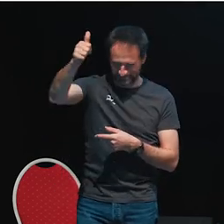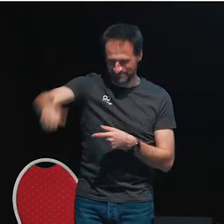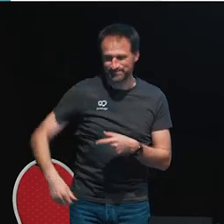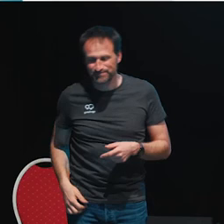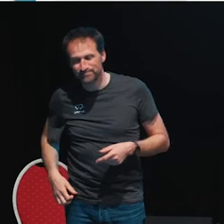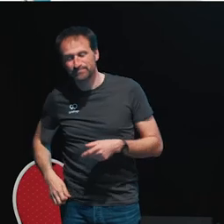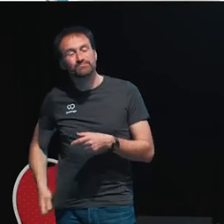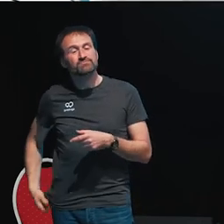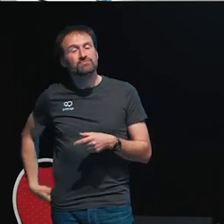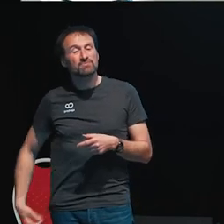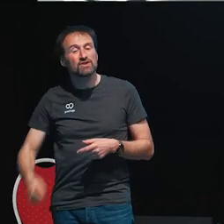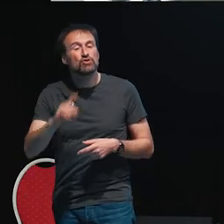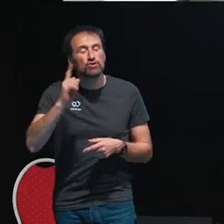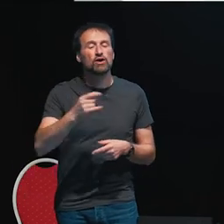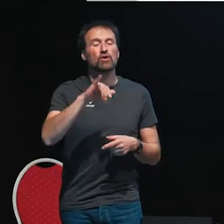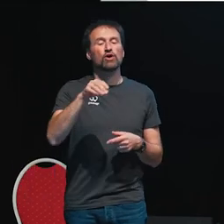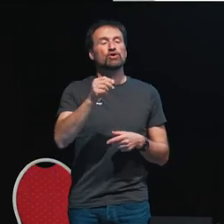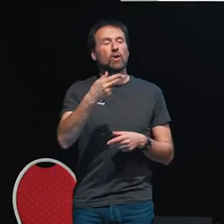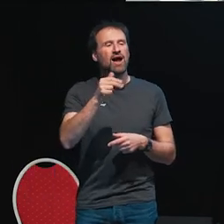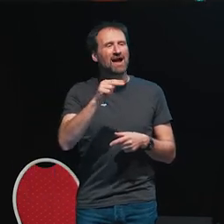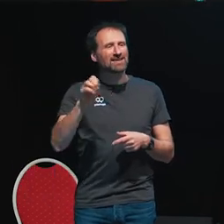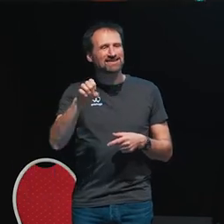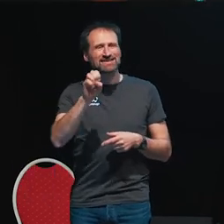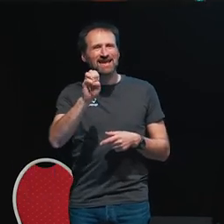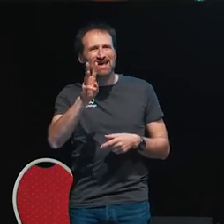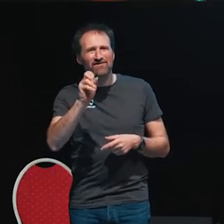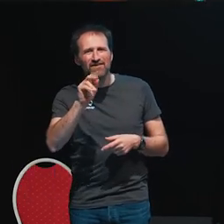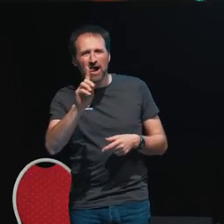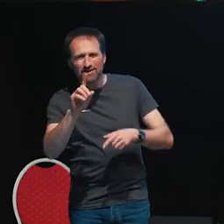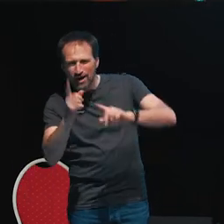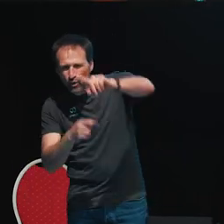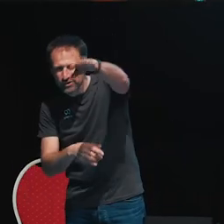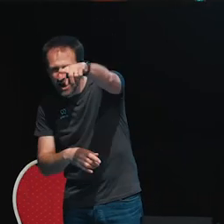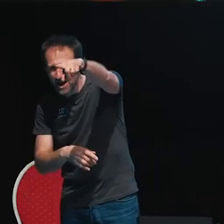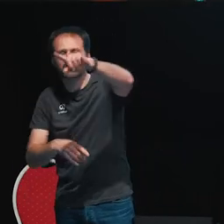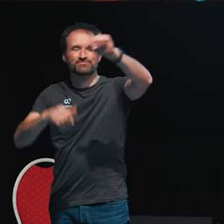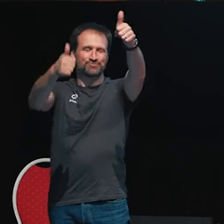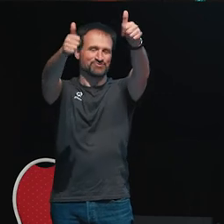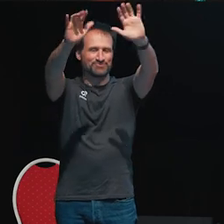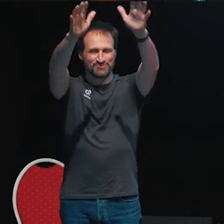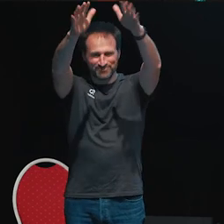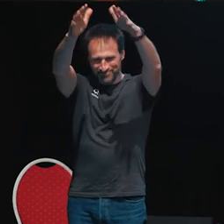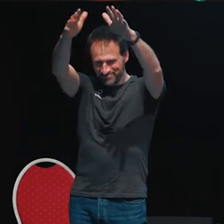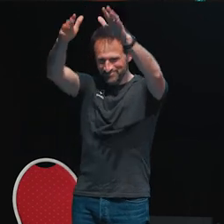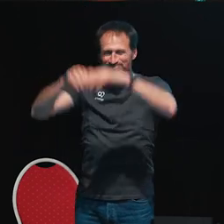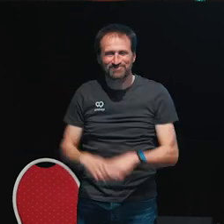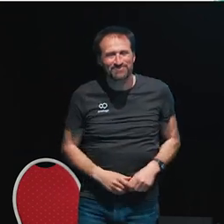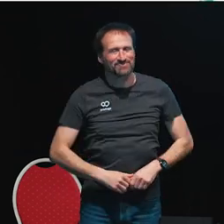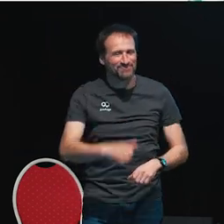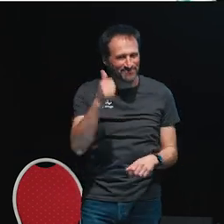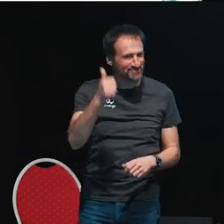And also Johannes Ewald, raise your hand. Yes, so he's back there as well. So come say hi to us.